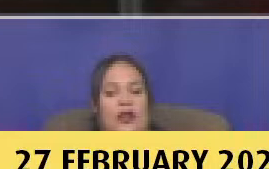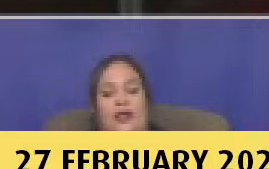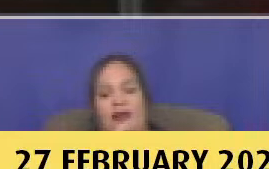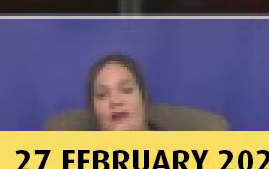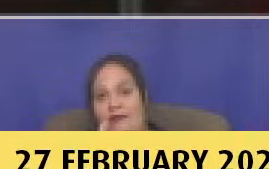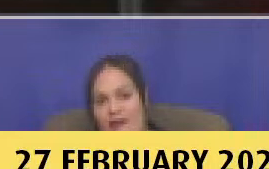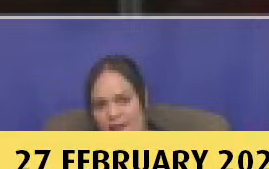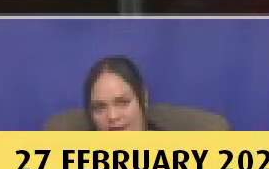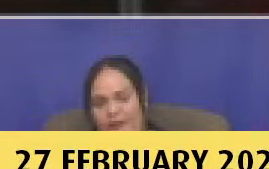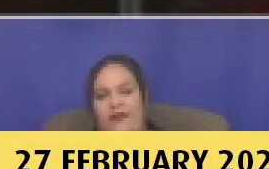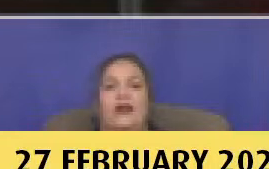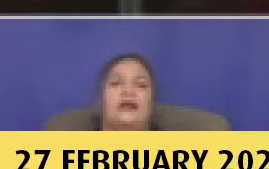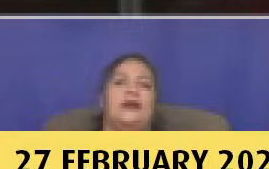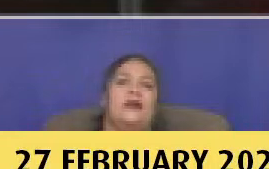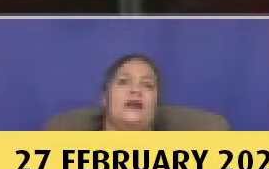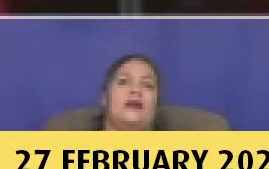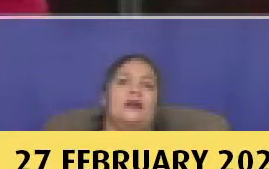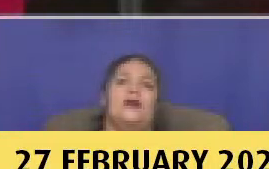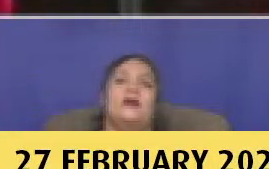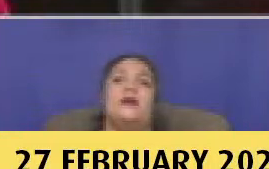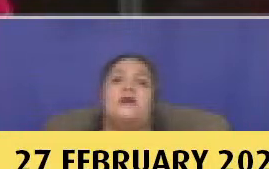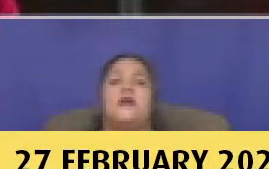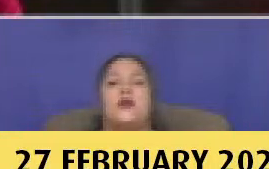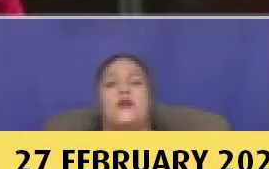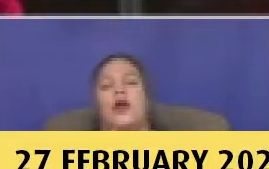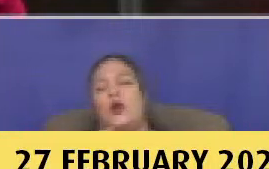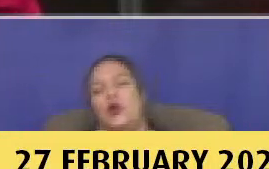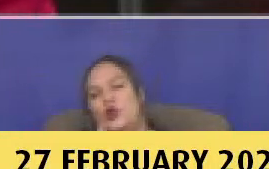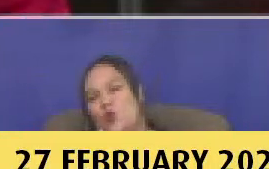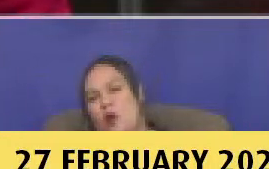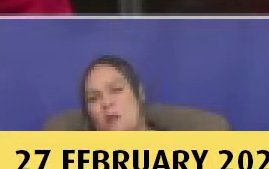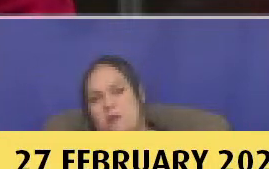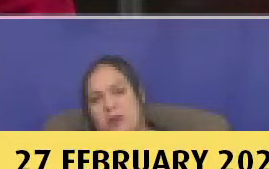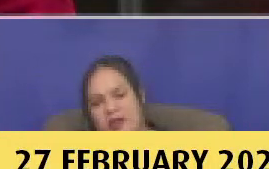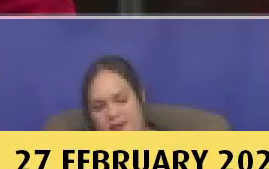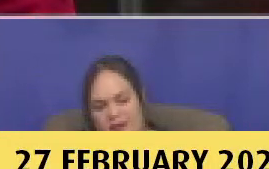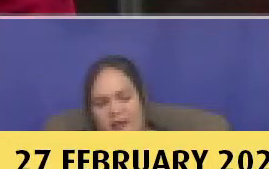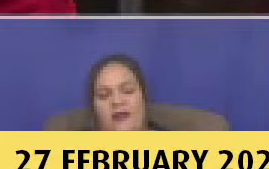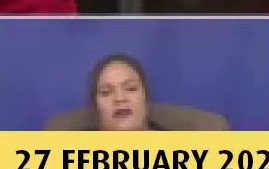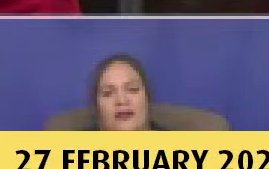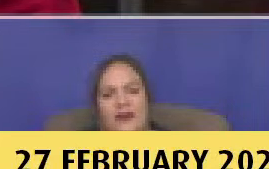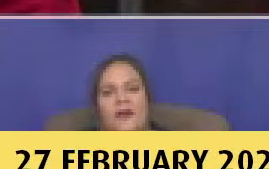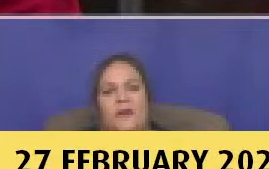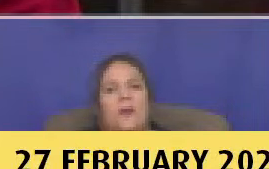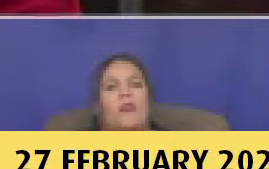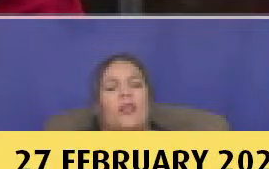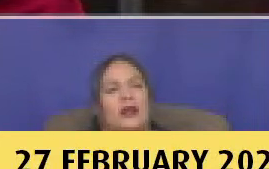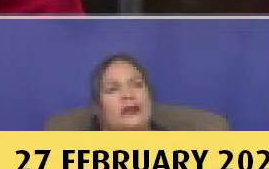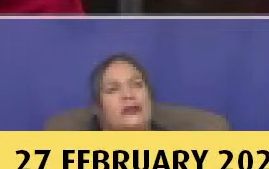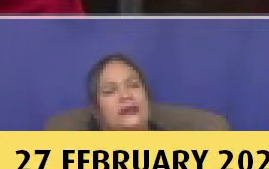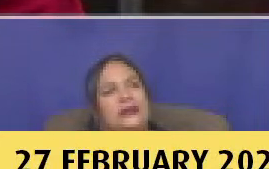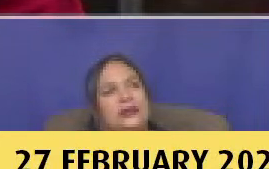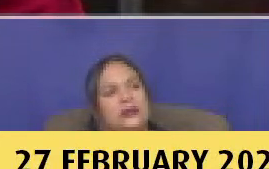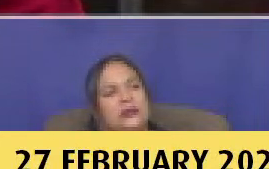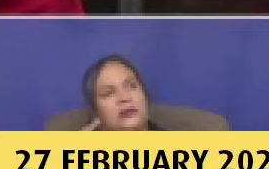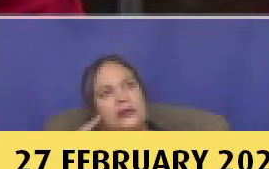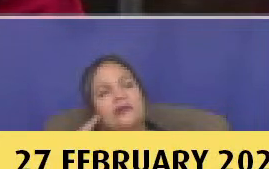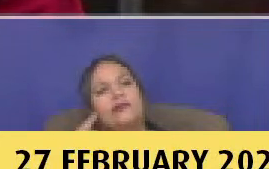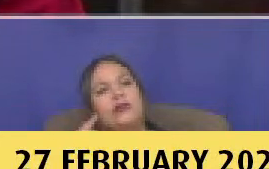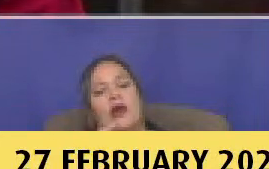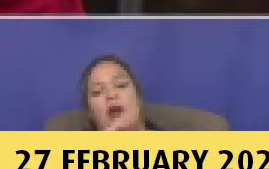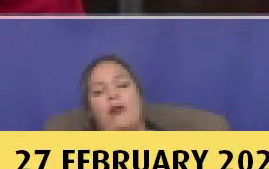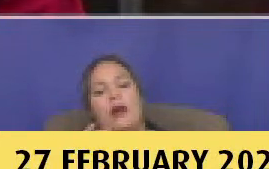Freedom Fighters. I've only got one question for you. What do you think about the